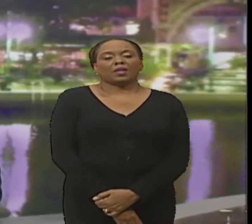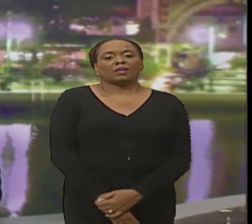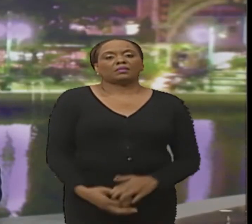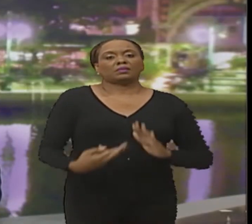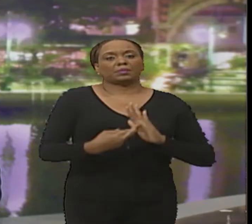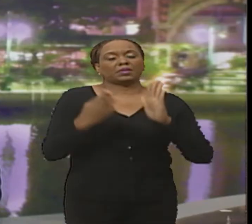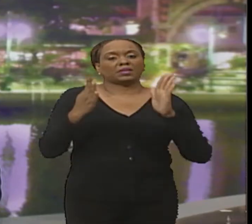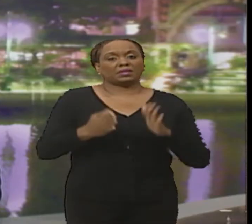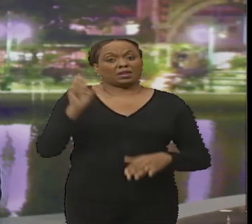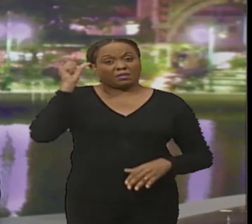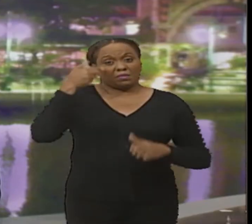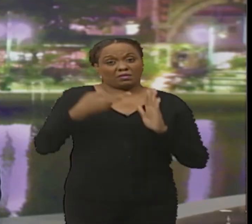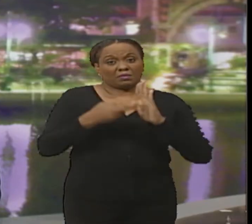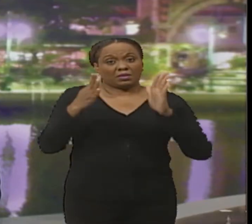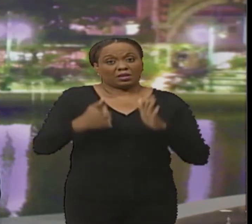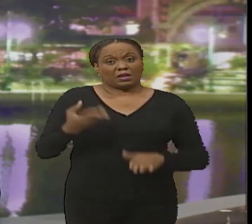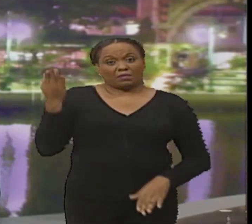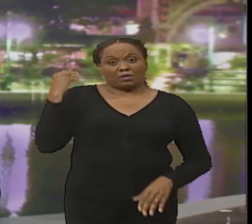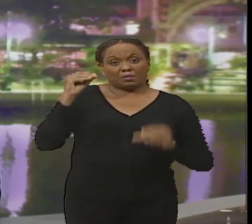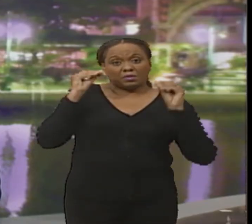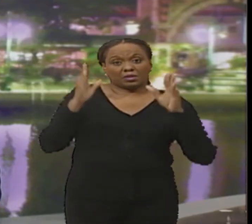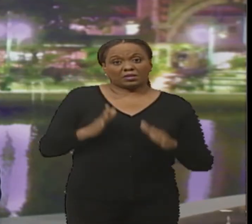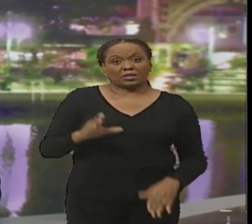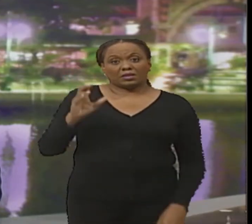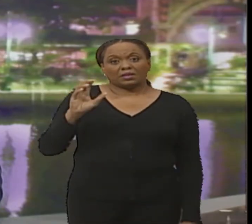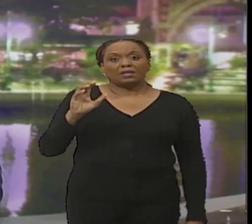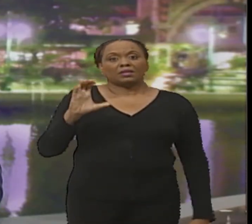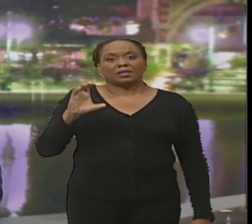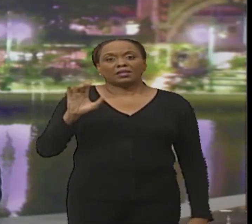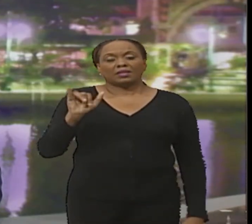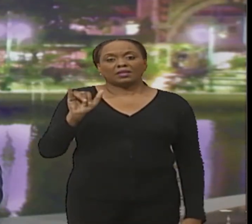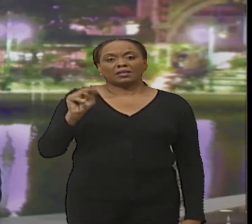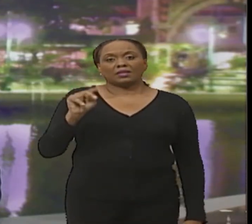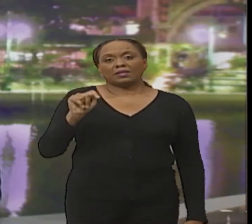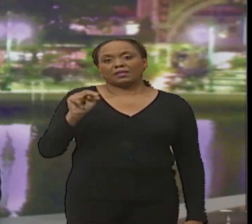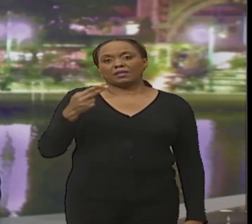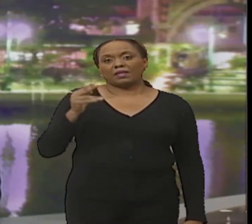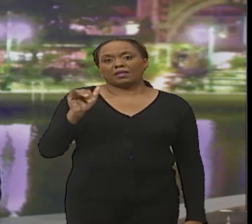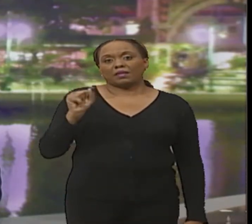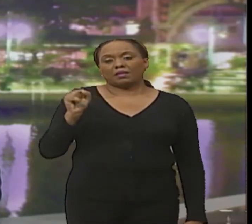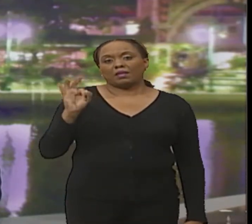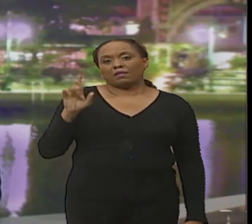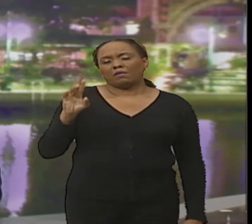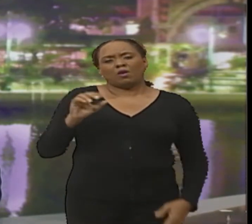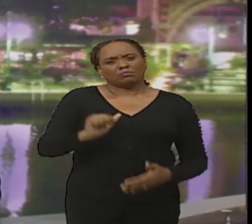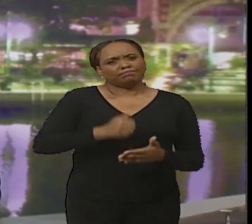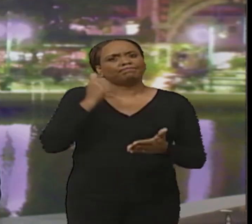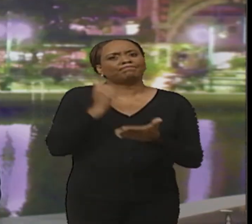Parliamentary representative and former teacher at Sharon Primary, Cynthia Ford, endorses the project.